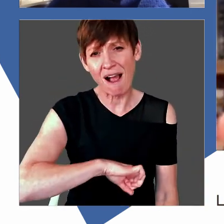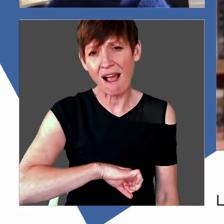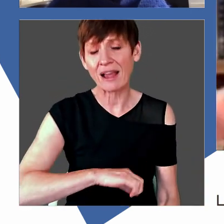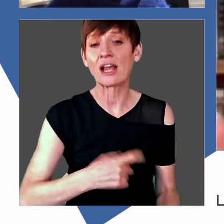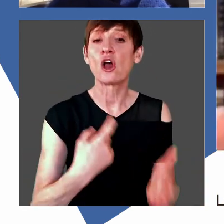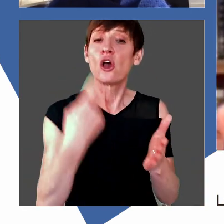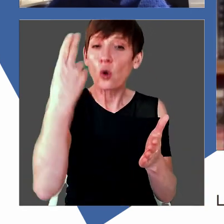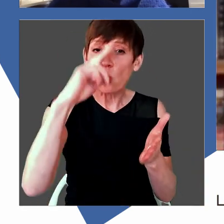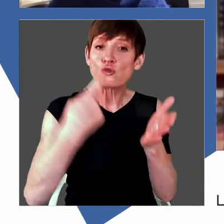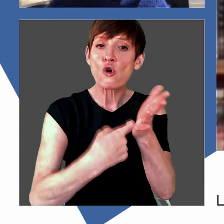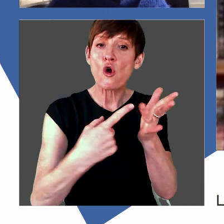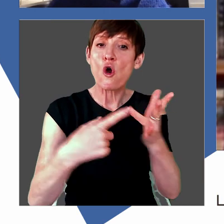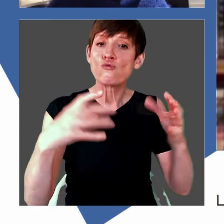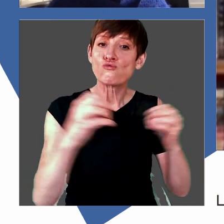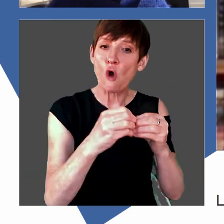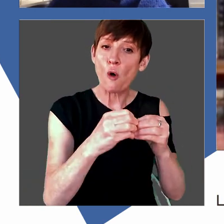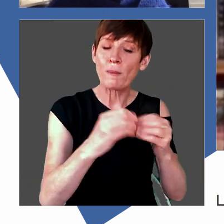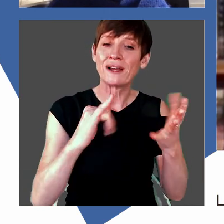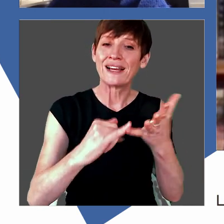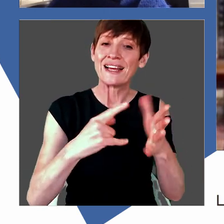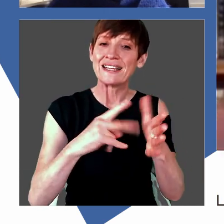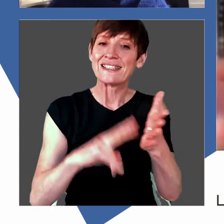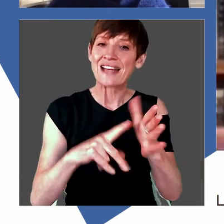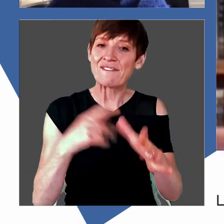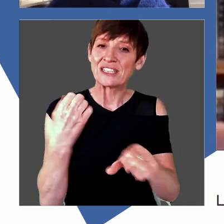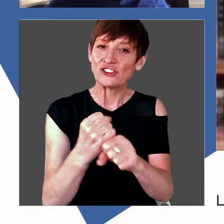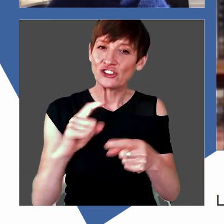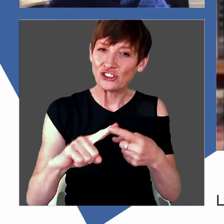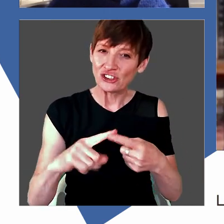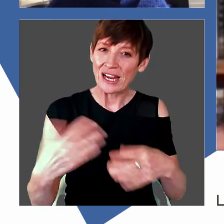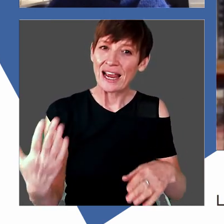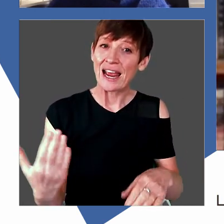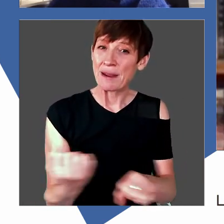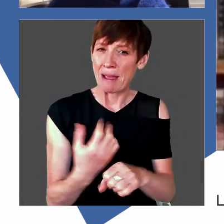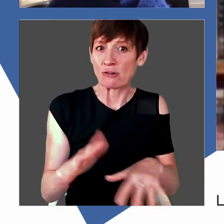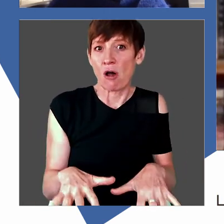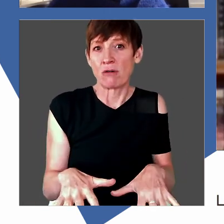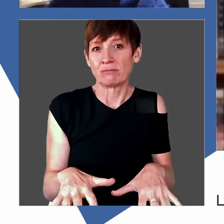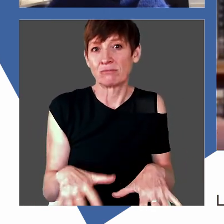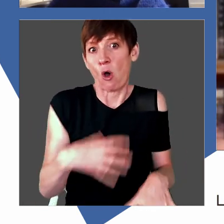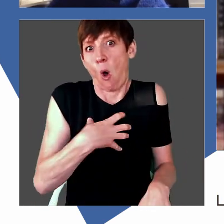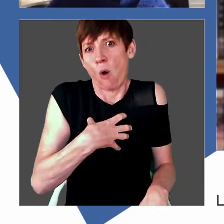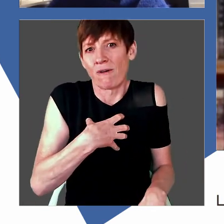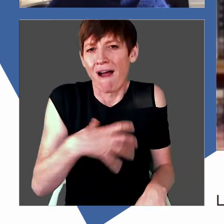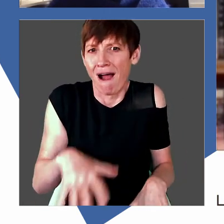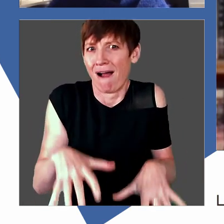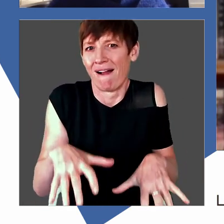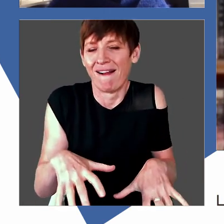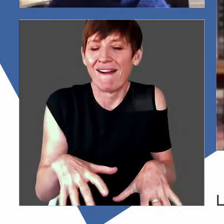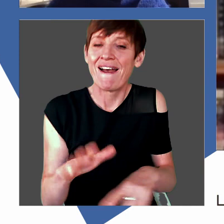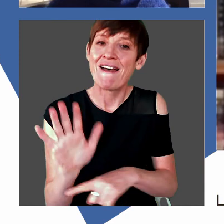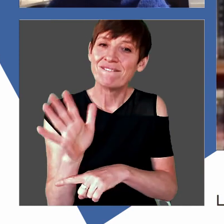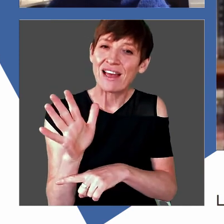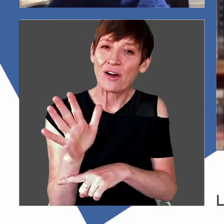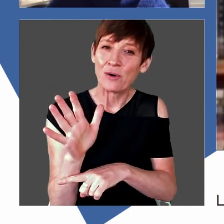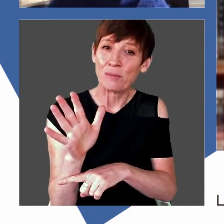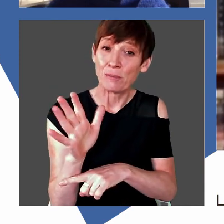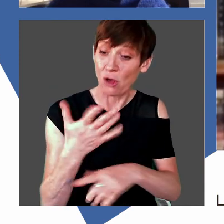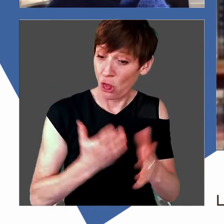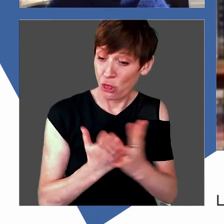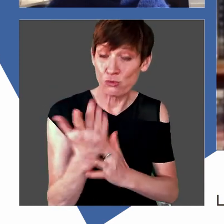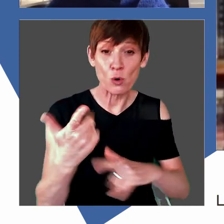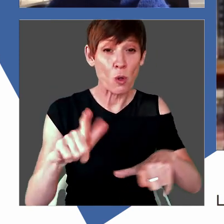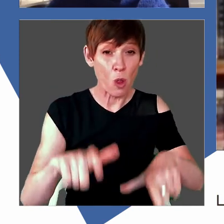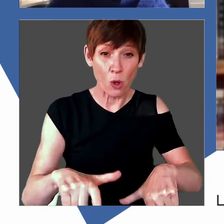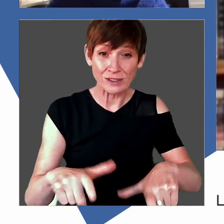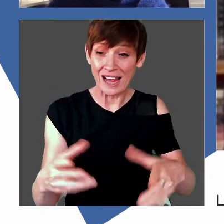Rob Savage. He's a director, and he made a horror film on Zoom during the first lockdown called Host. And he made it on his sofa